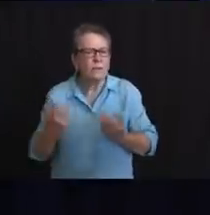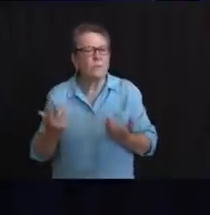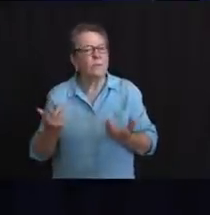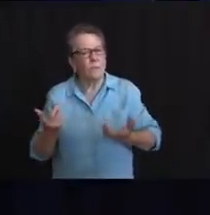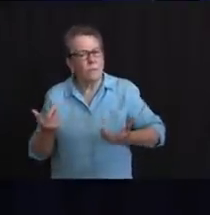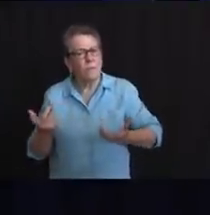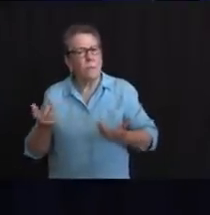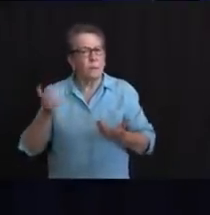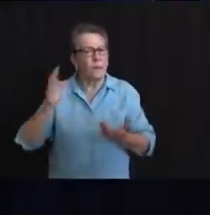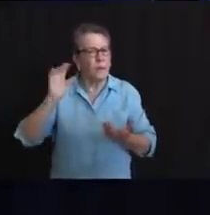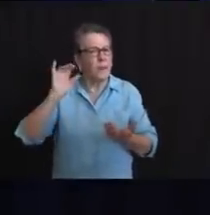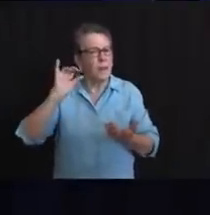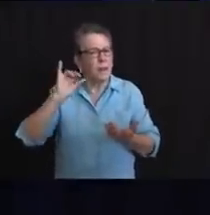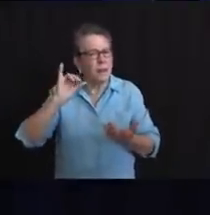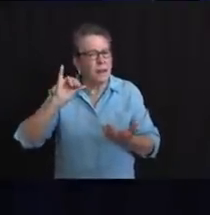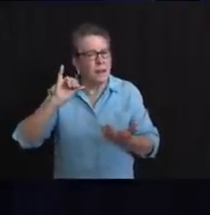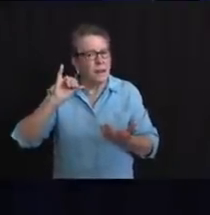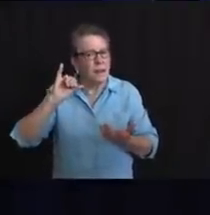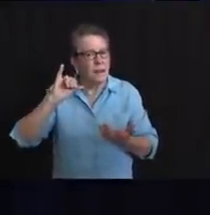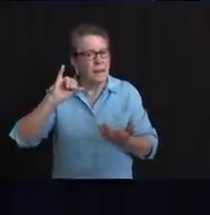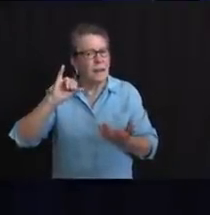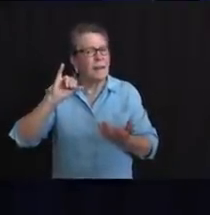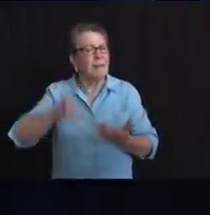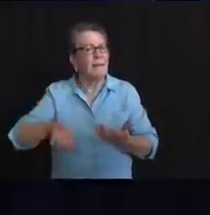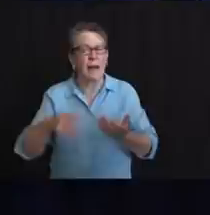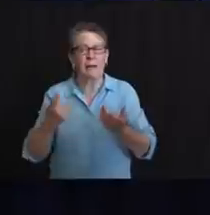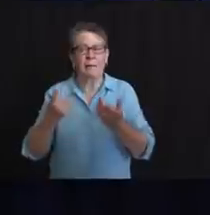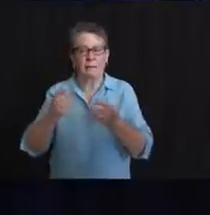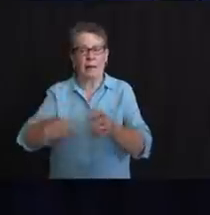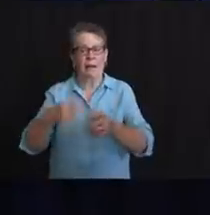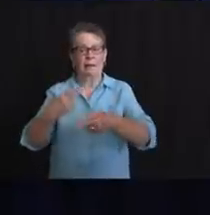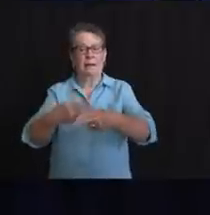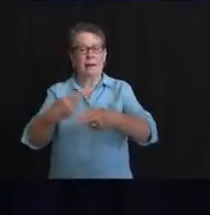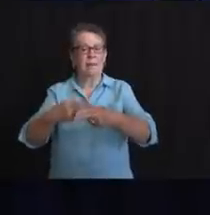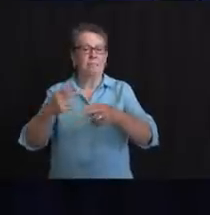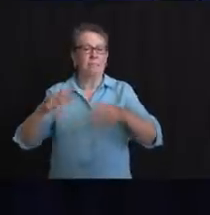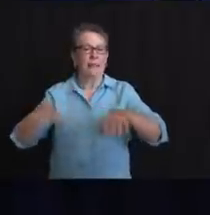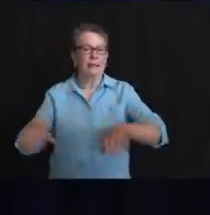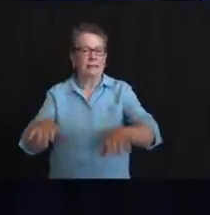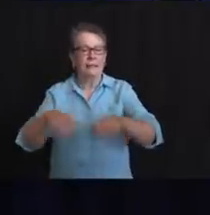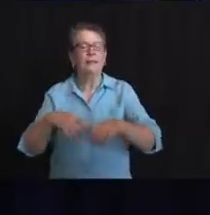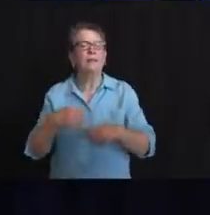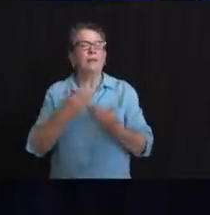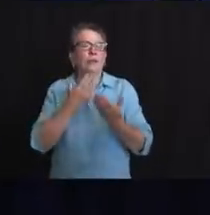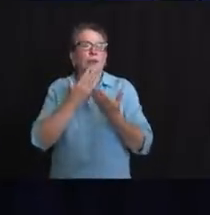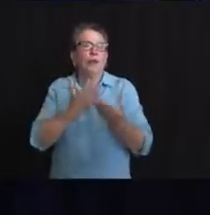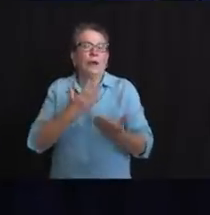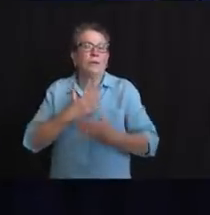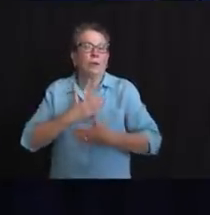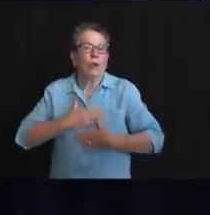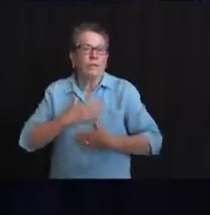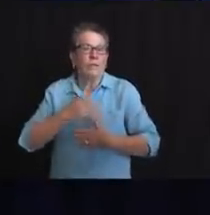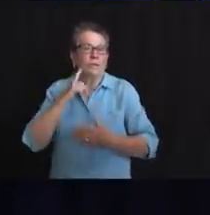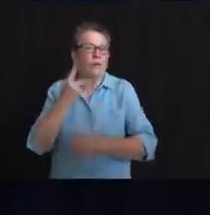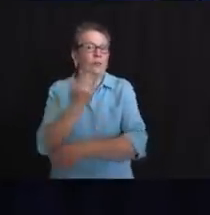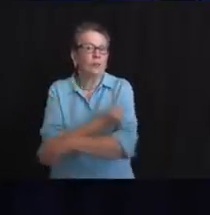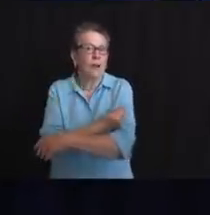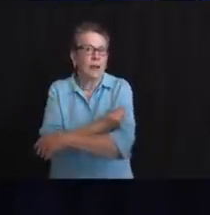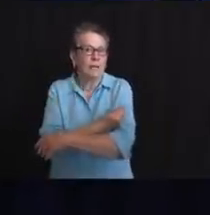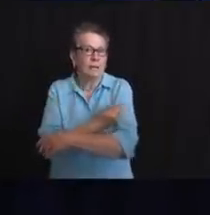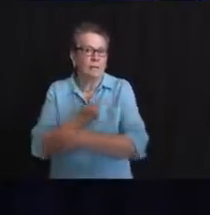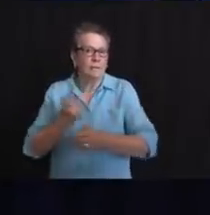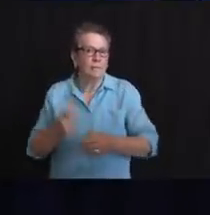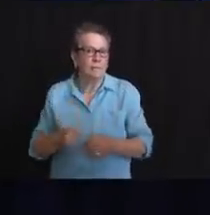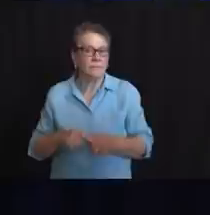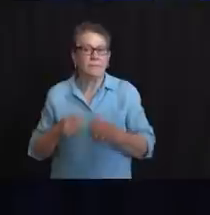the weekend. These events provide vaccinations in a trusted, safe location to break down the barriers to accessing